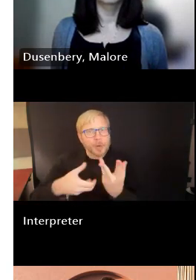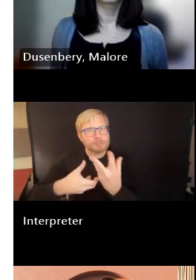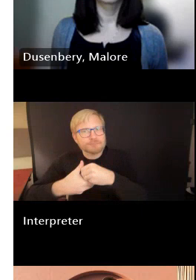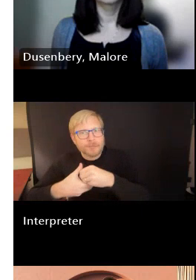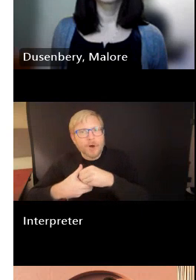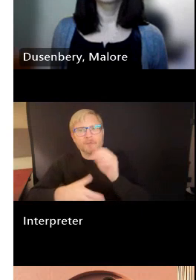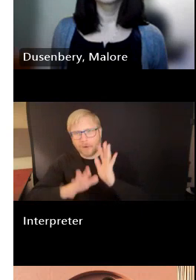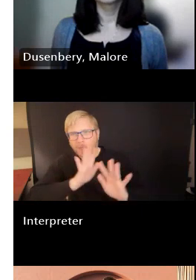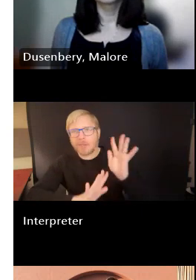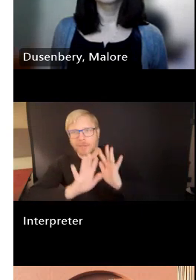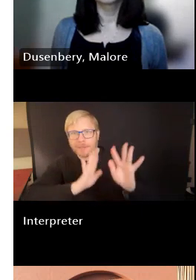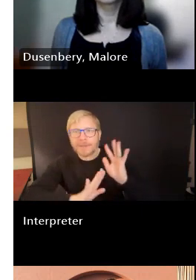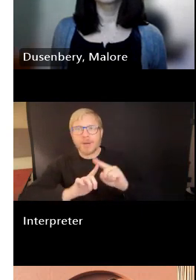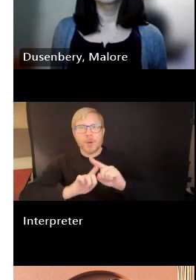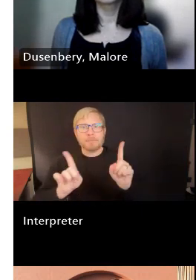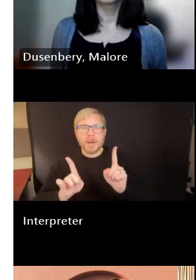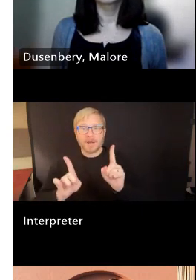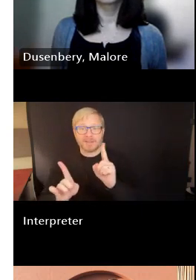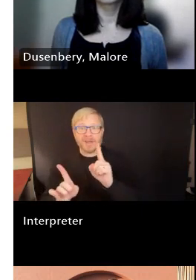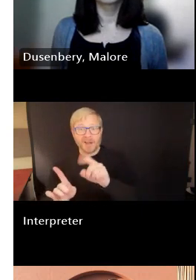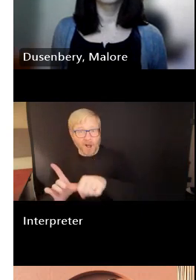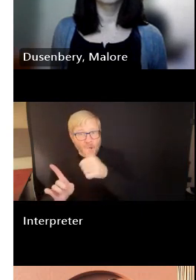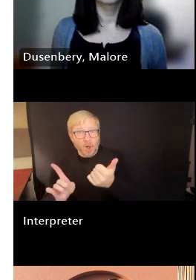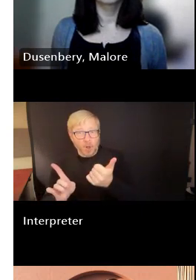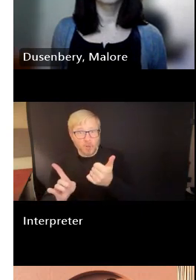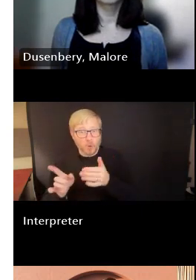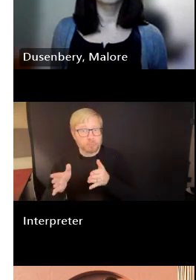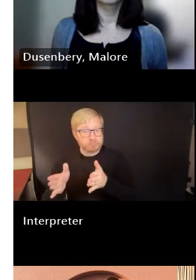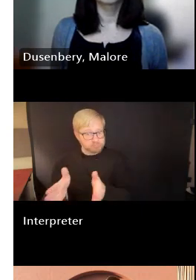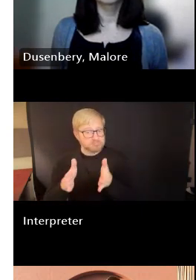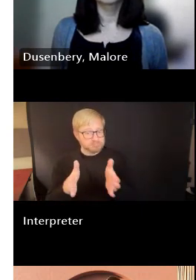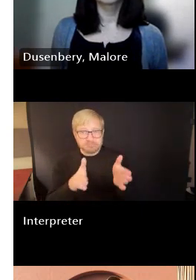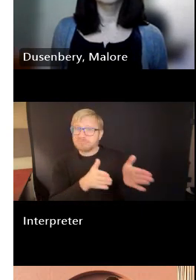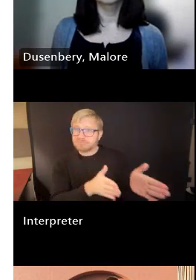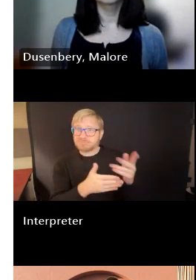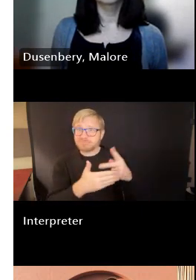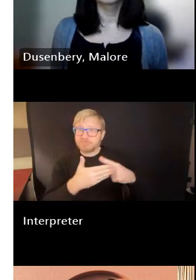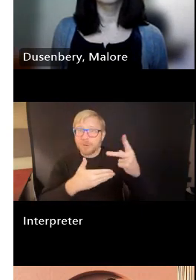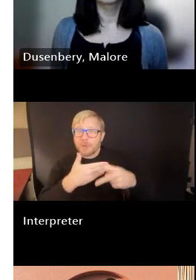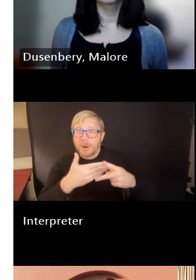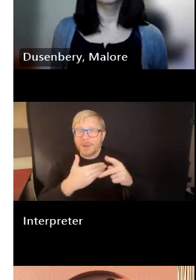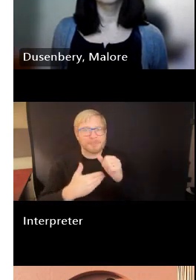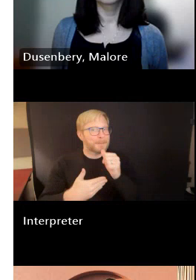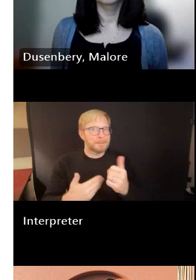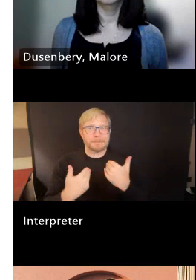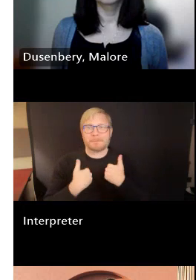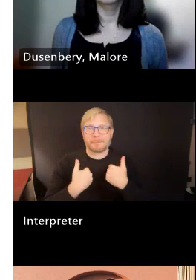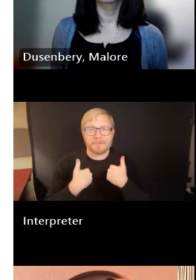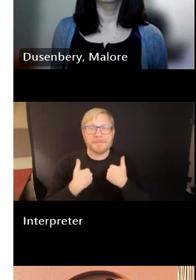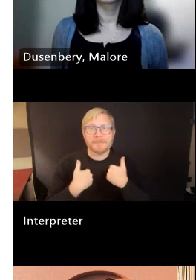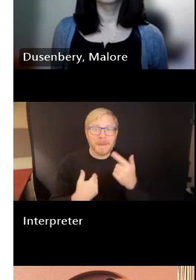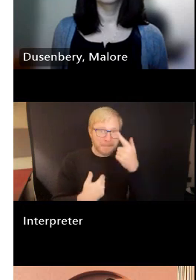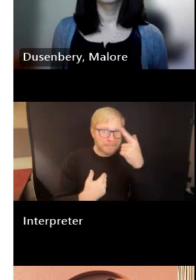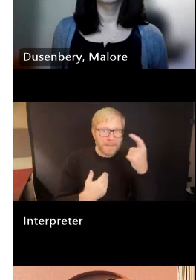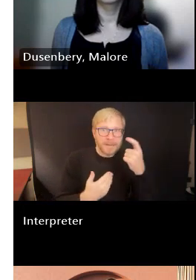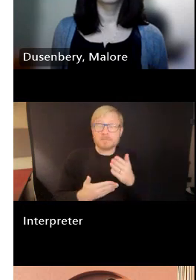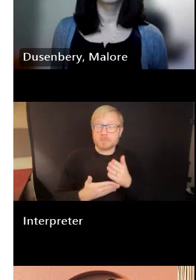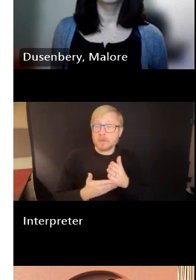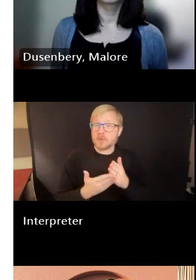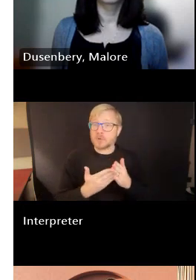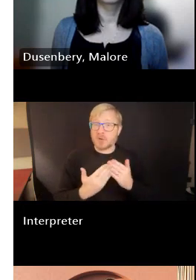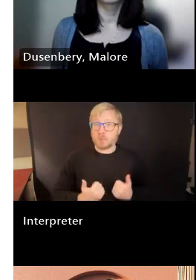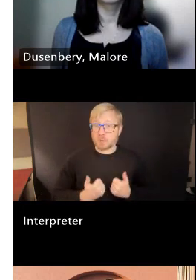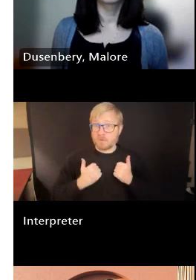in alternative programs. One is survivors did not want to interact with their partner, or I would say here there